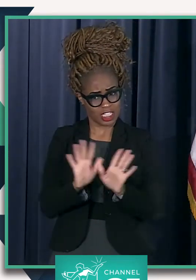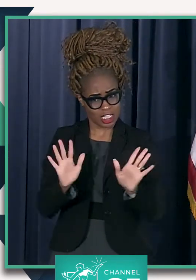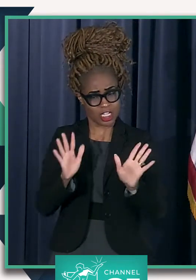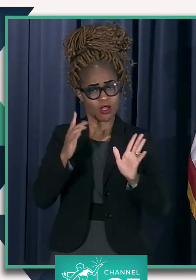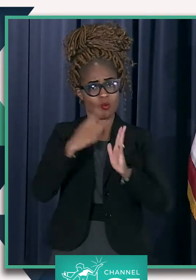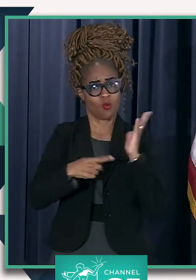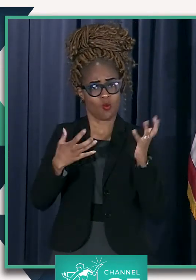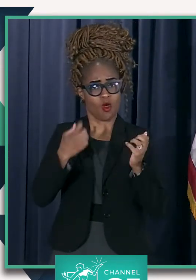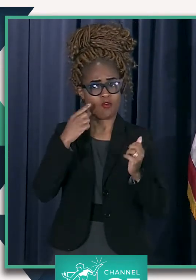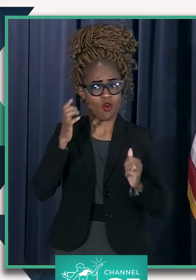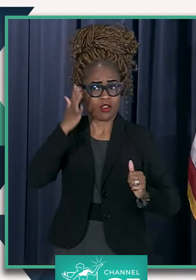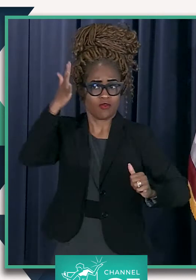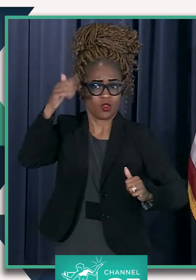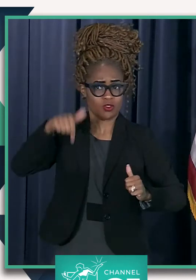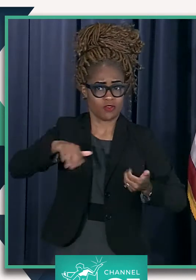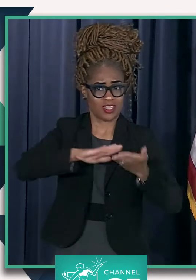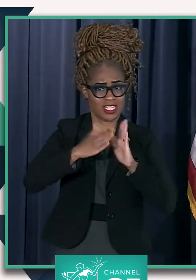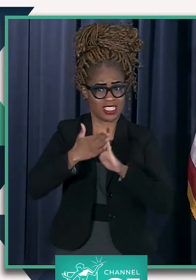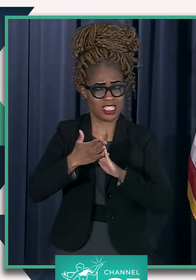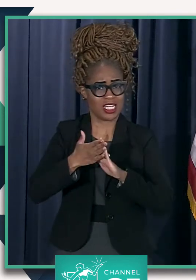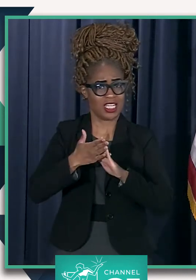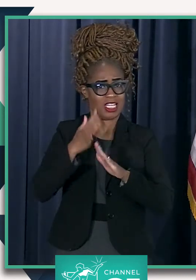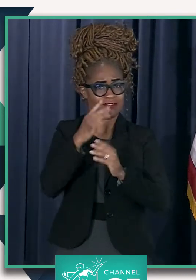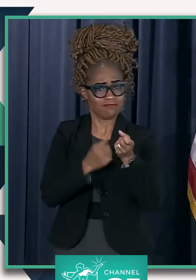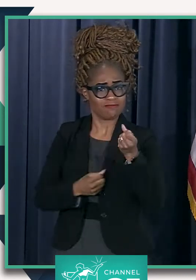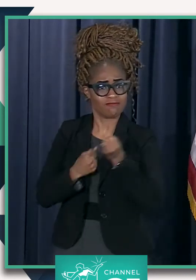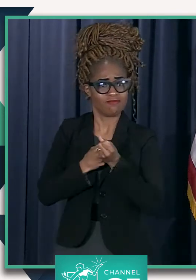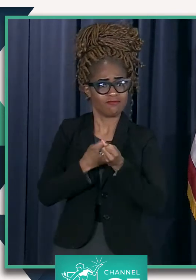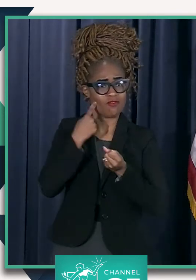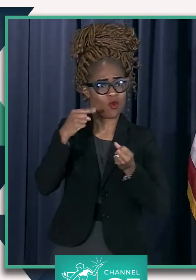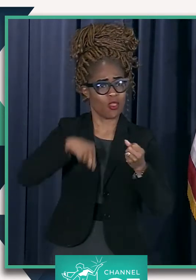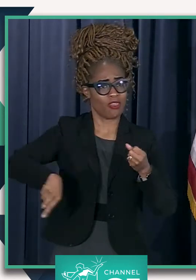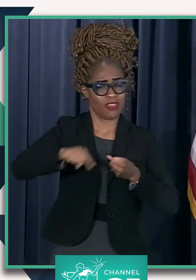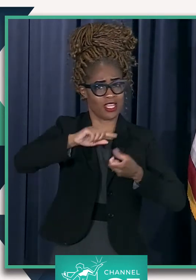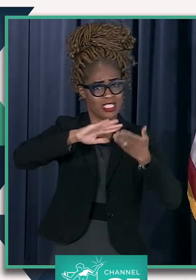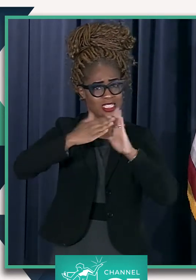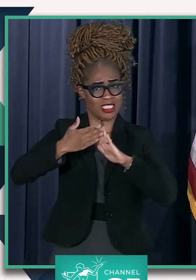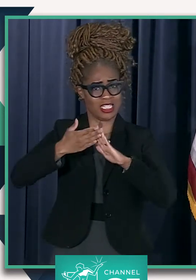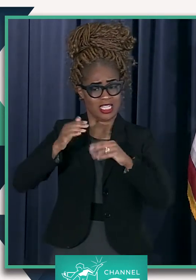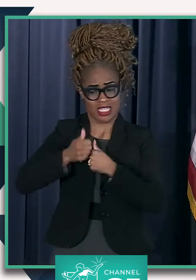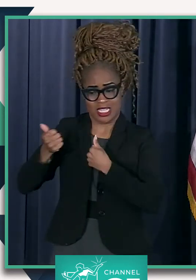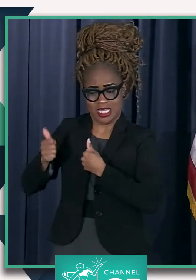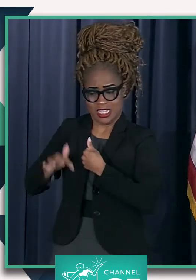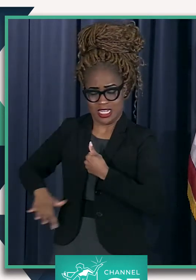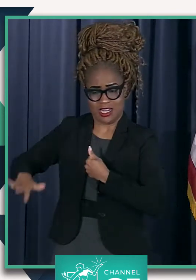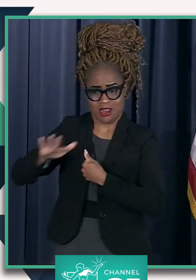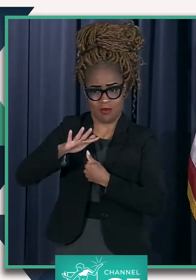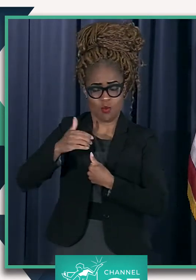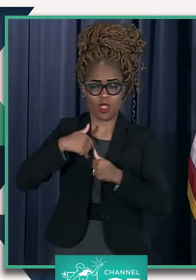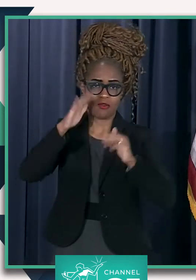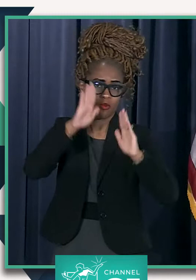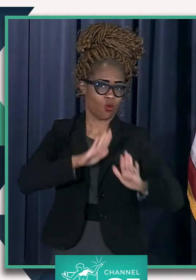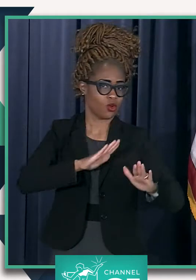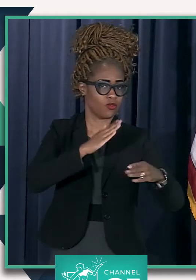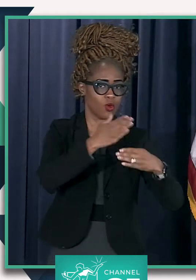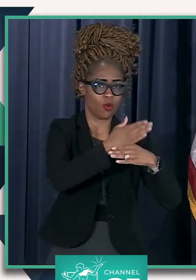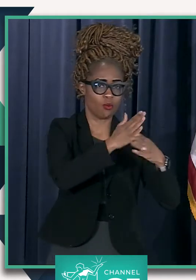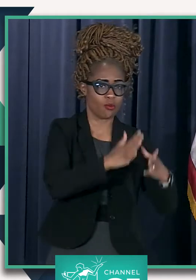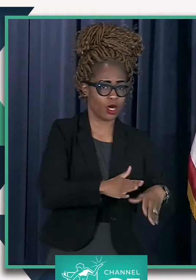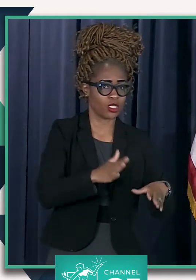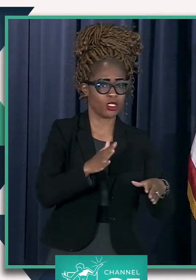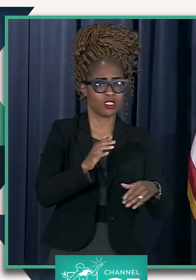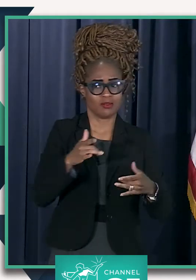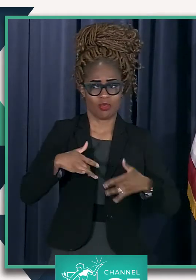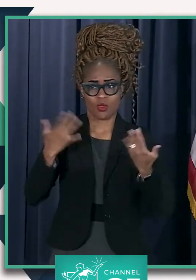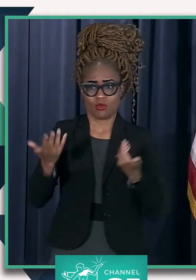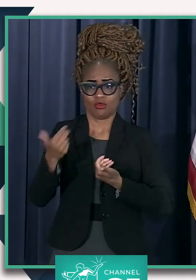city and the backbone of this city and the heart of this city was in its neighborhoods. We have incredible partners, thrilled to